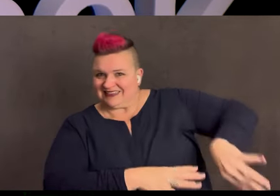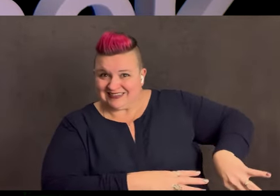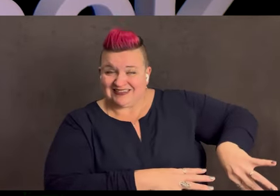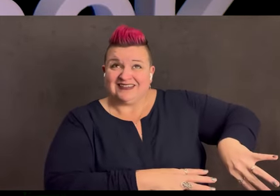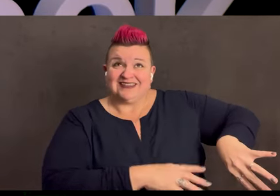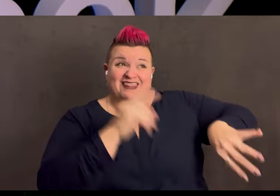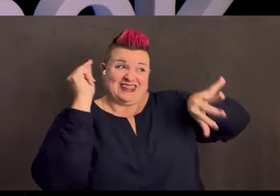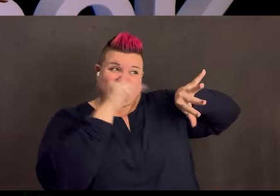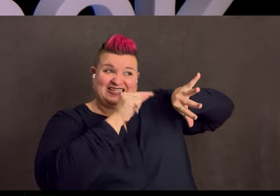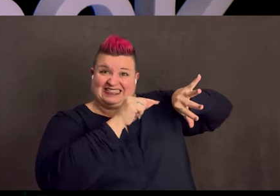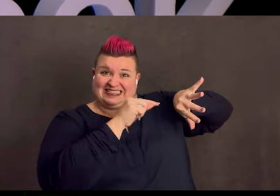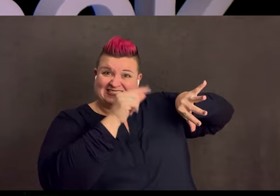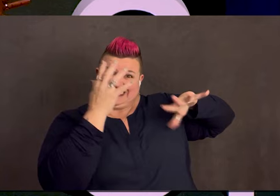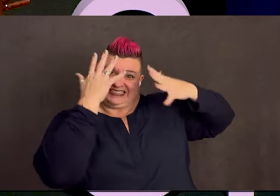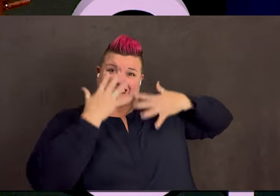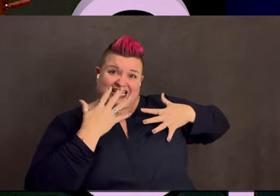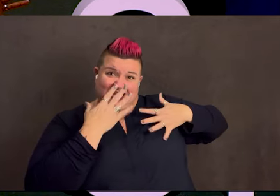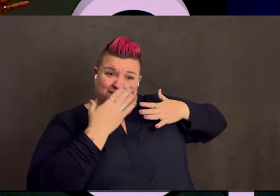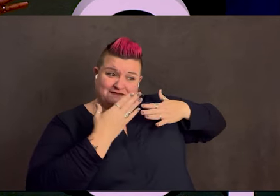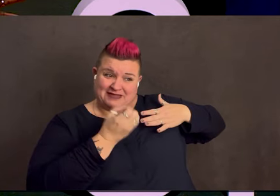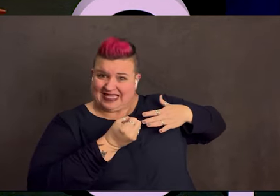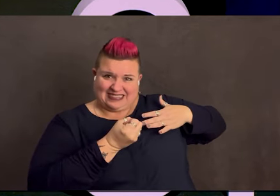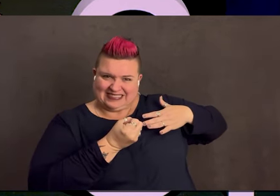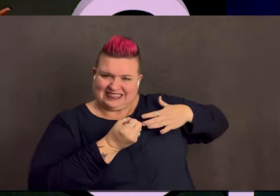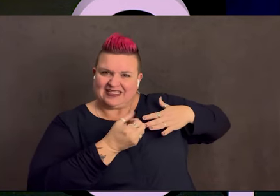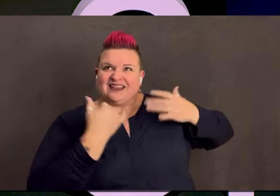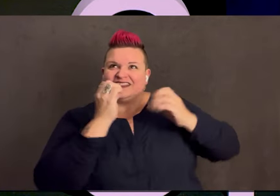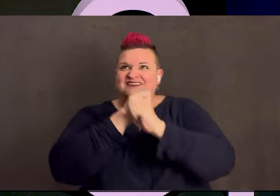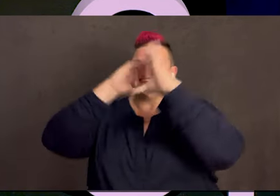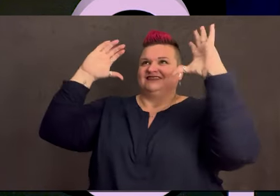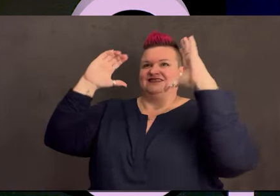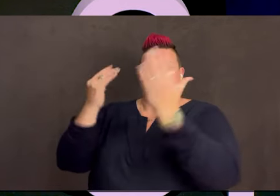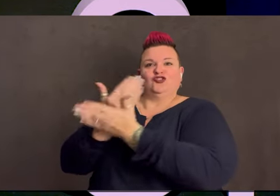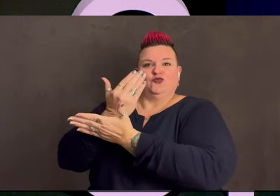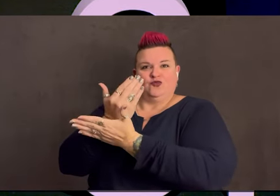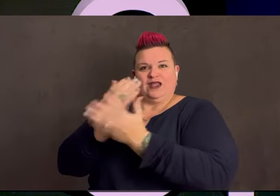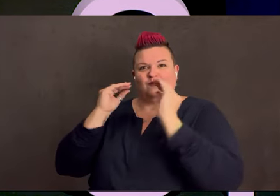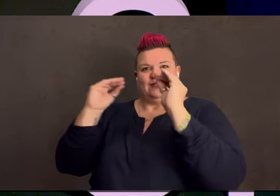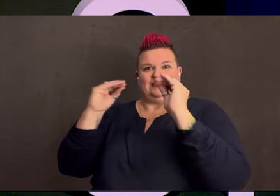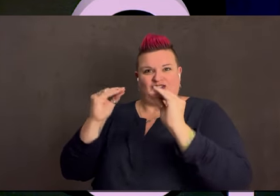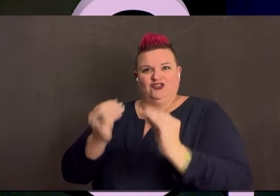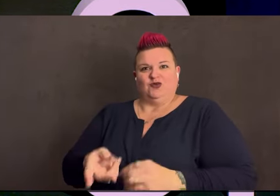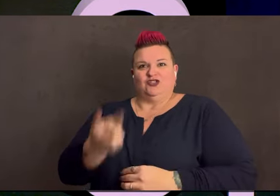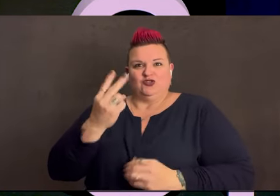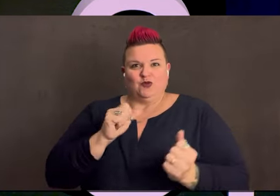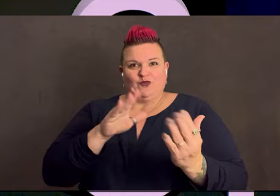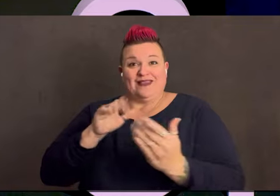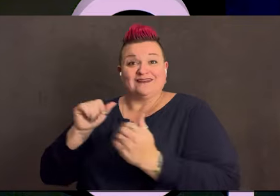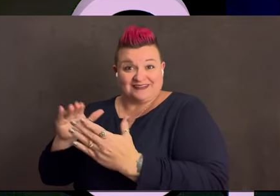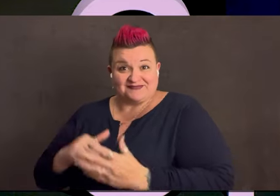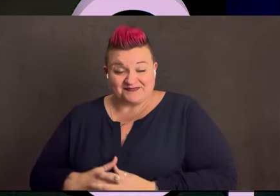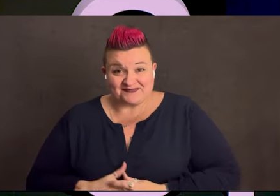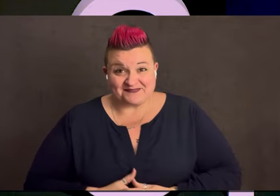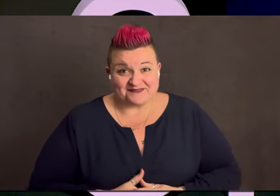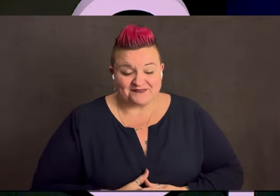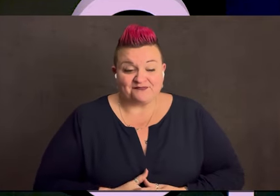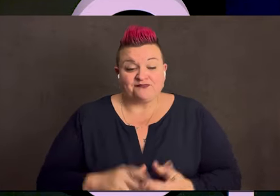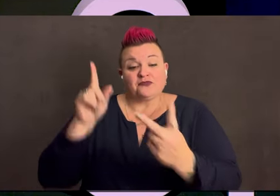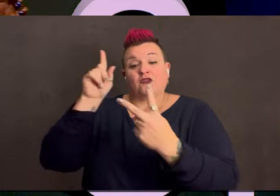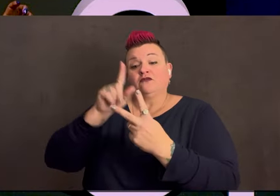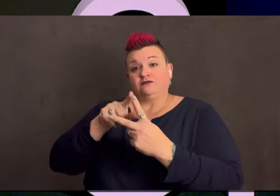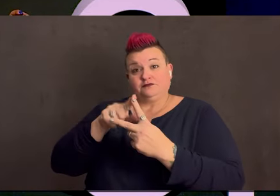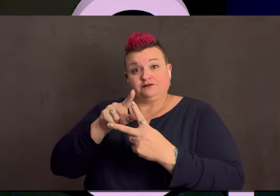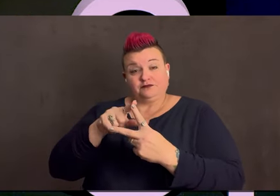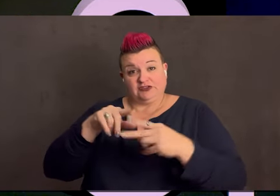so sad BS. And we're gonna do that today. And I'm gonna do that with you in two ways. One,